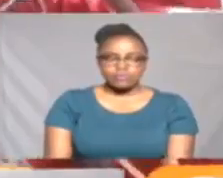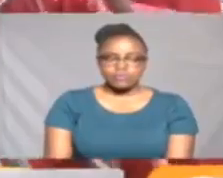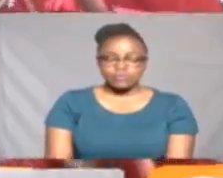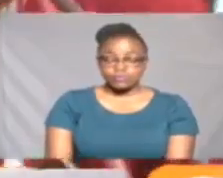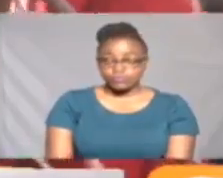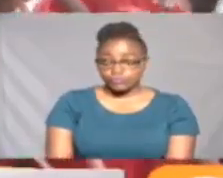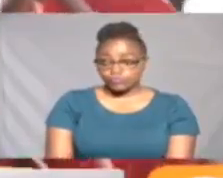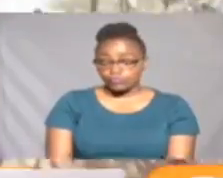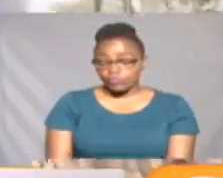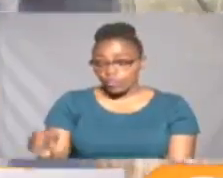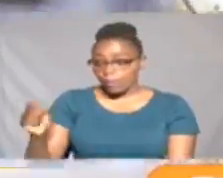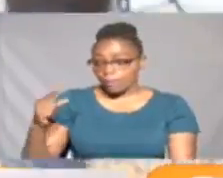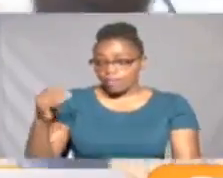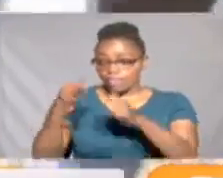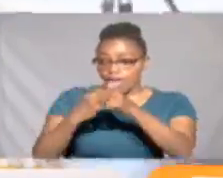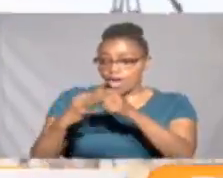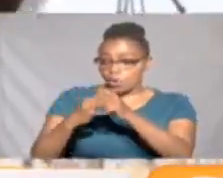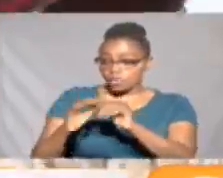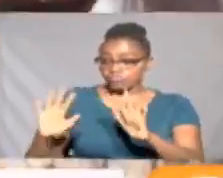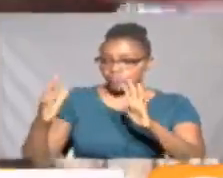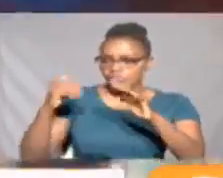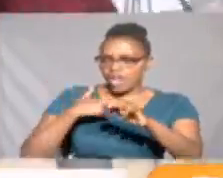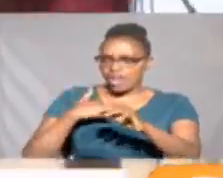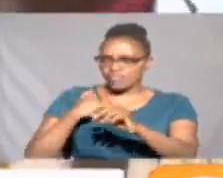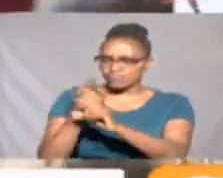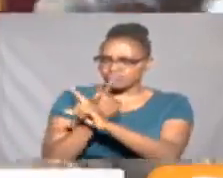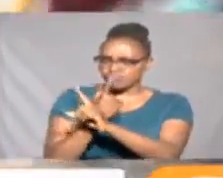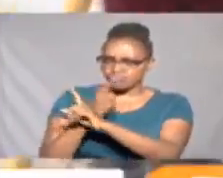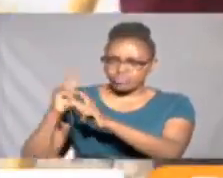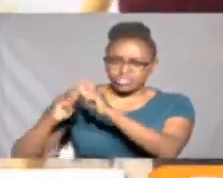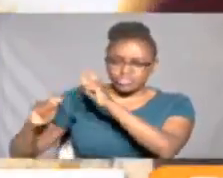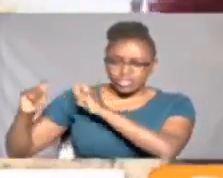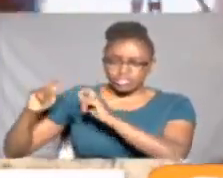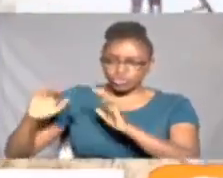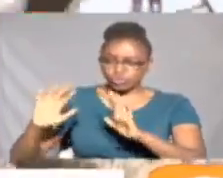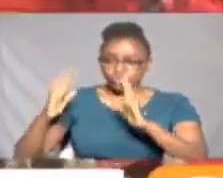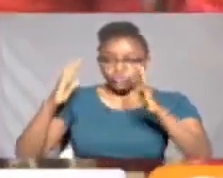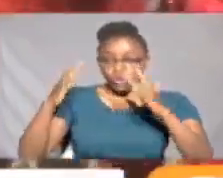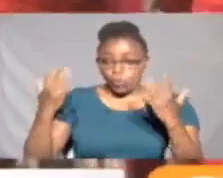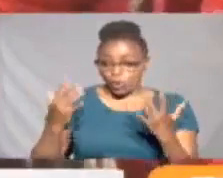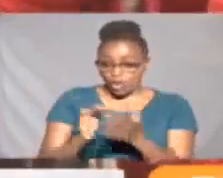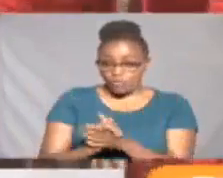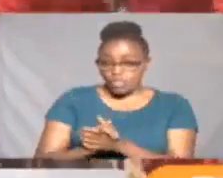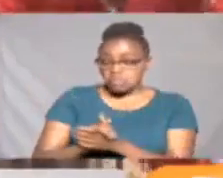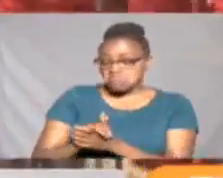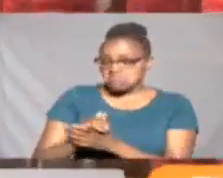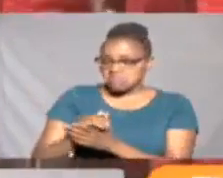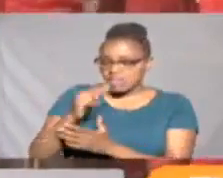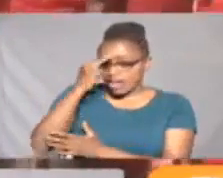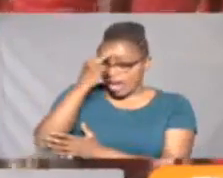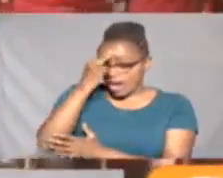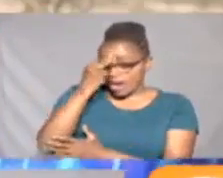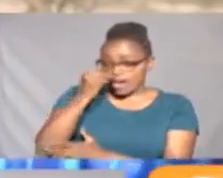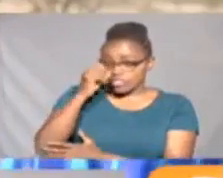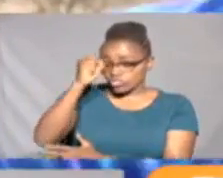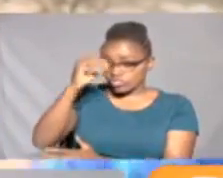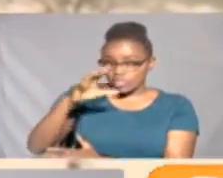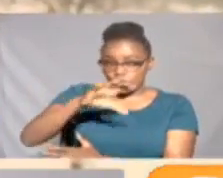The August holidays is usually filled with traditional ceremonies, especially in these parts of Kajiado